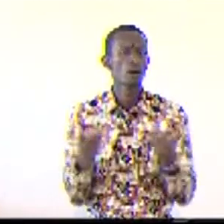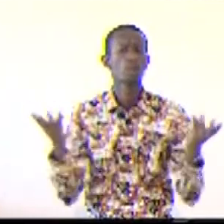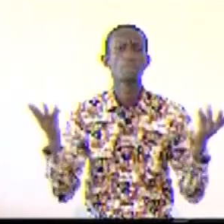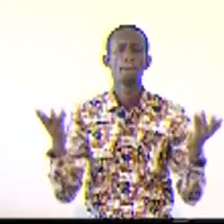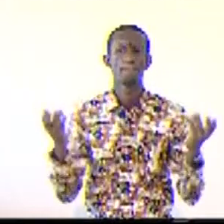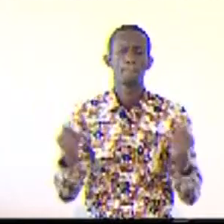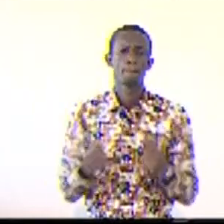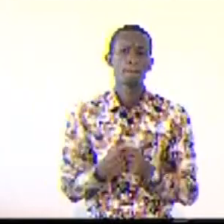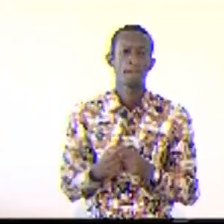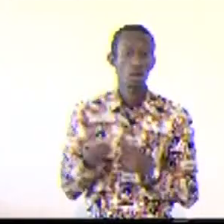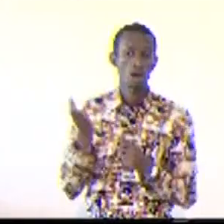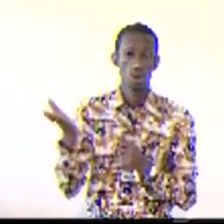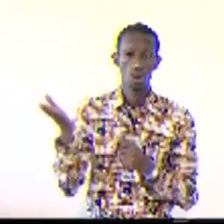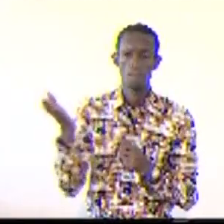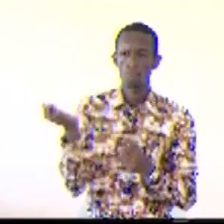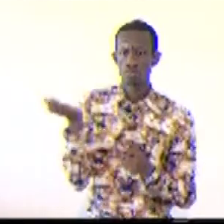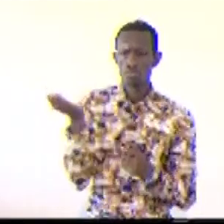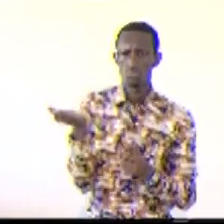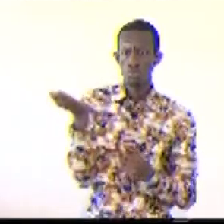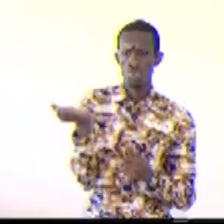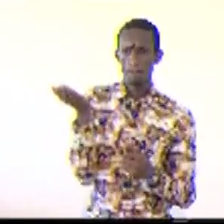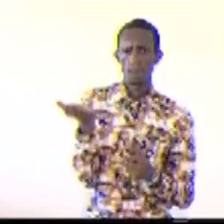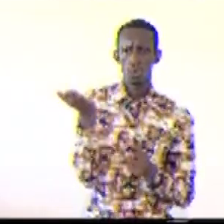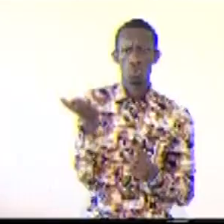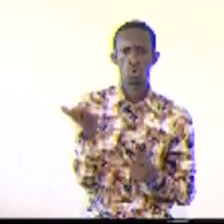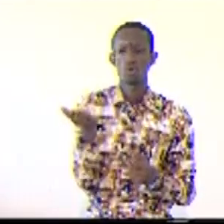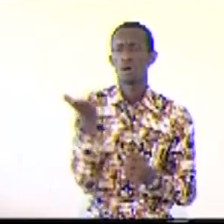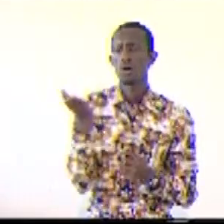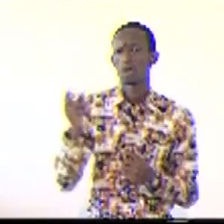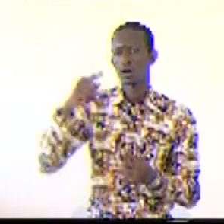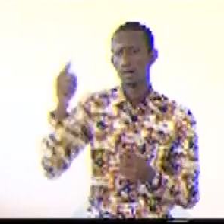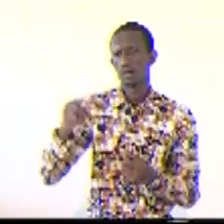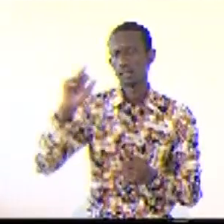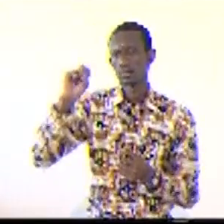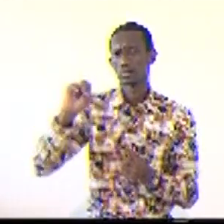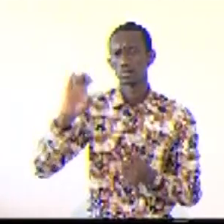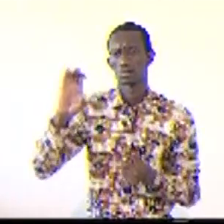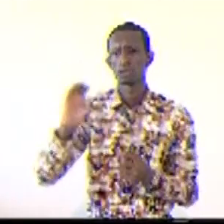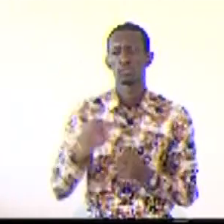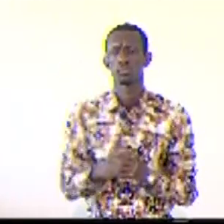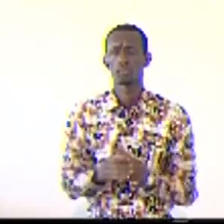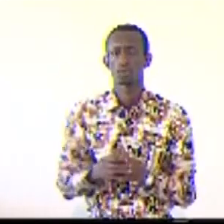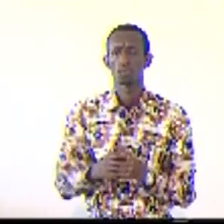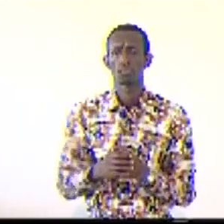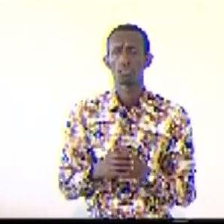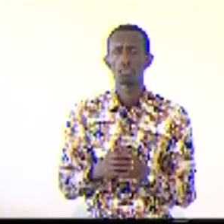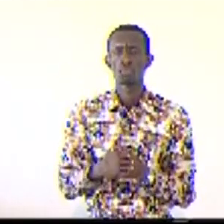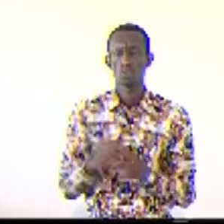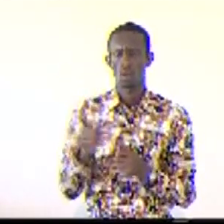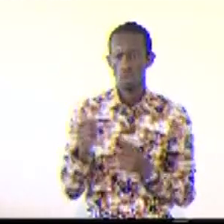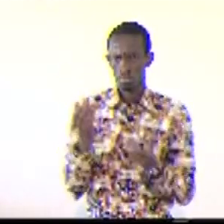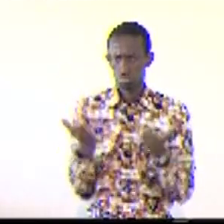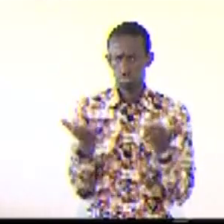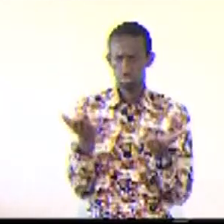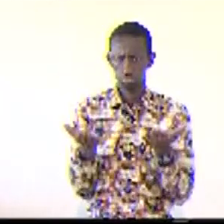of zinc that will be reduced as time goes on. So how much of the reactant, how much of the